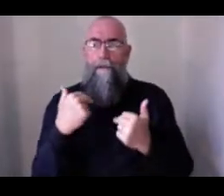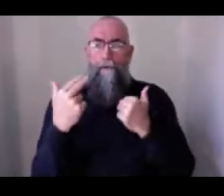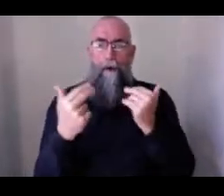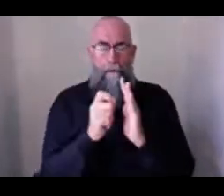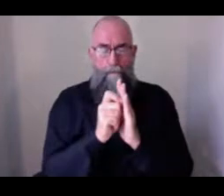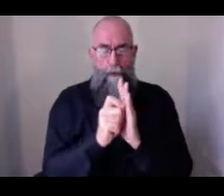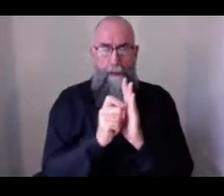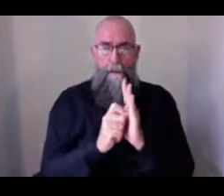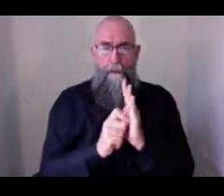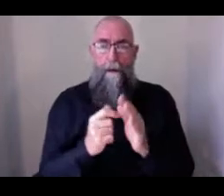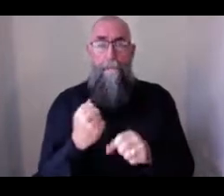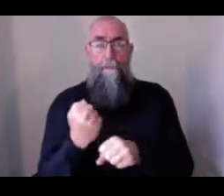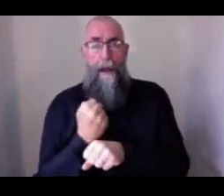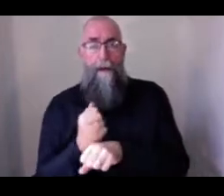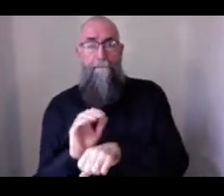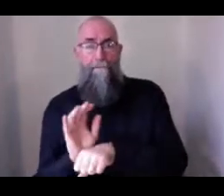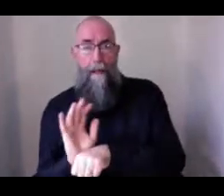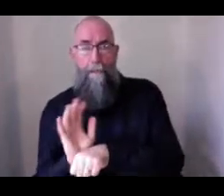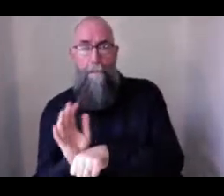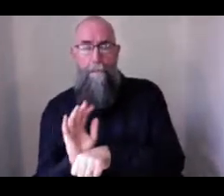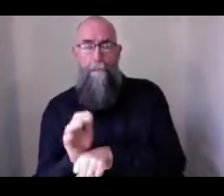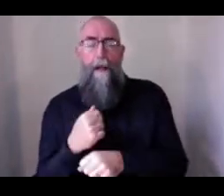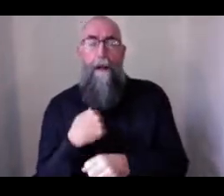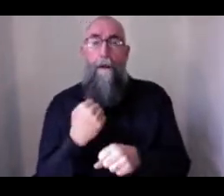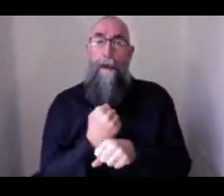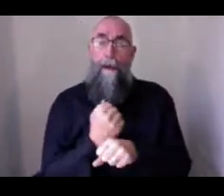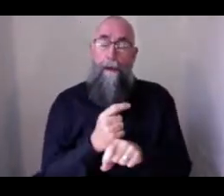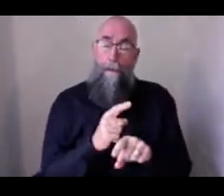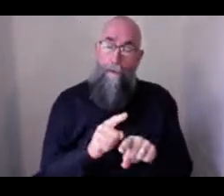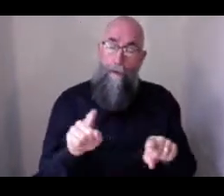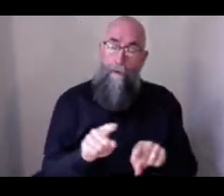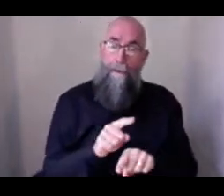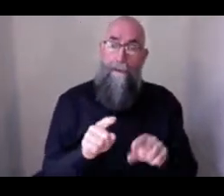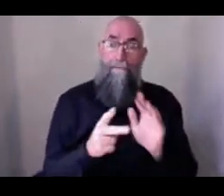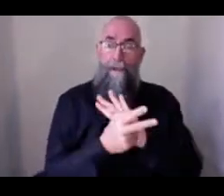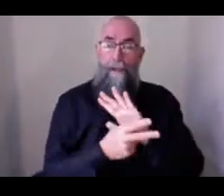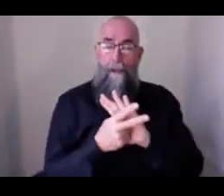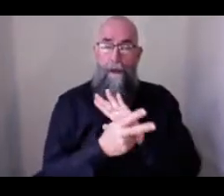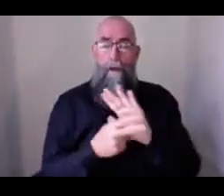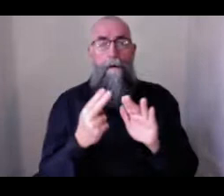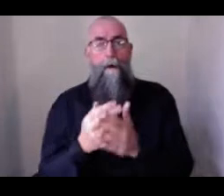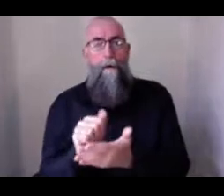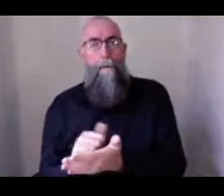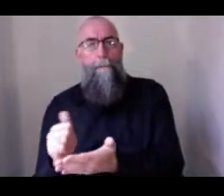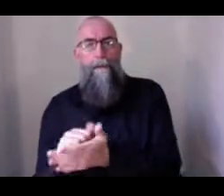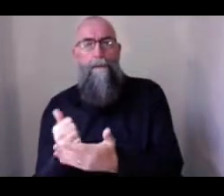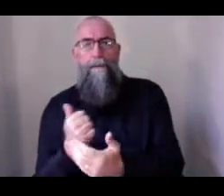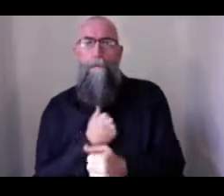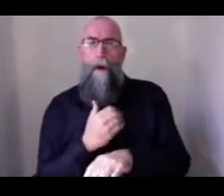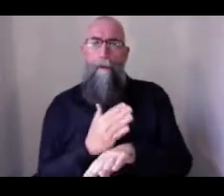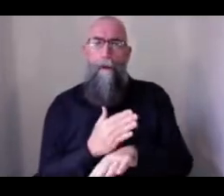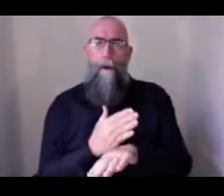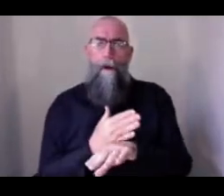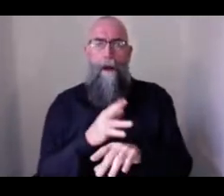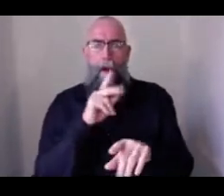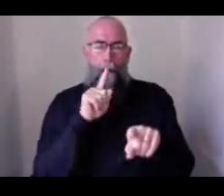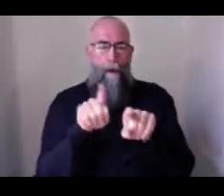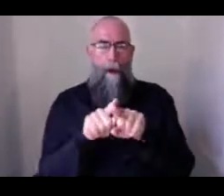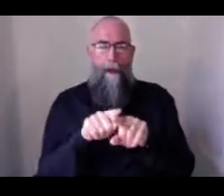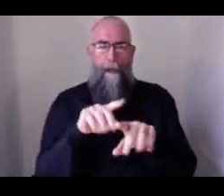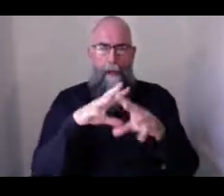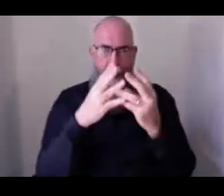create music and make musical videos to tell the story and publish my work. It looks like the music creation component fits well with your criteria, but the filming